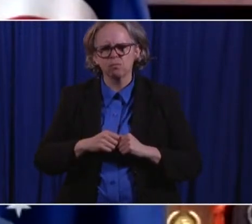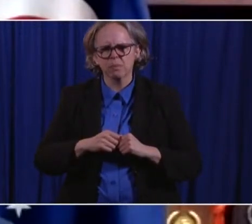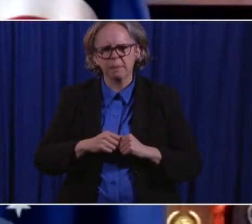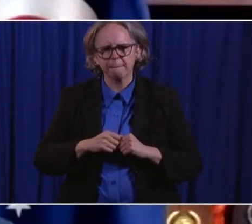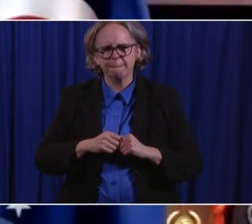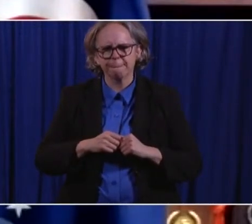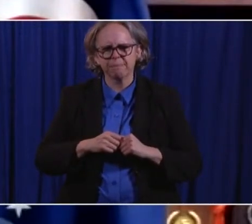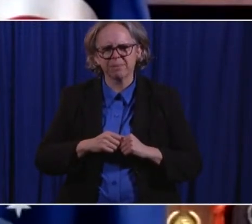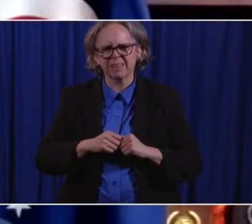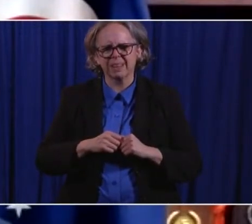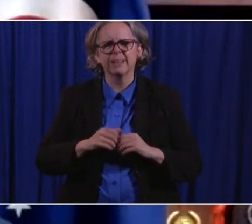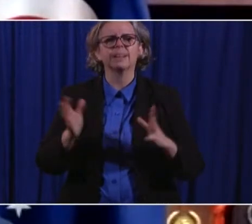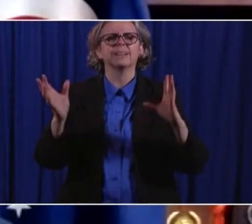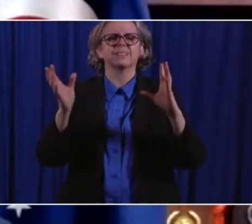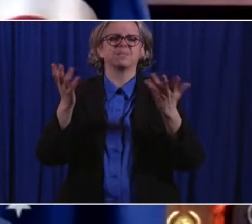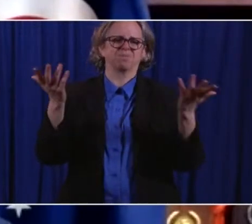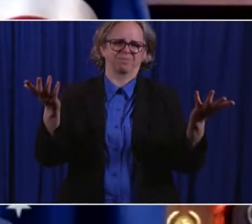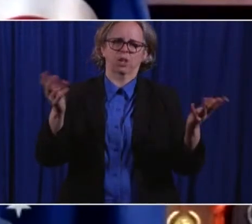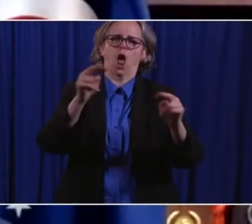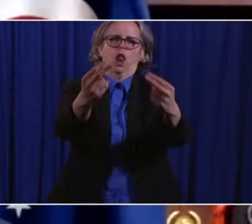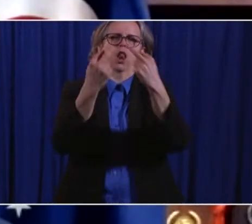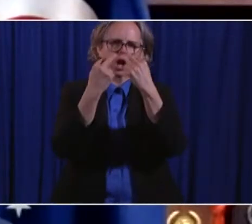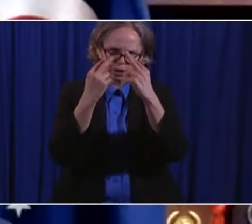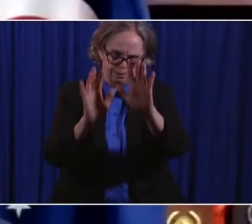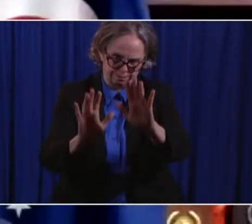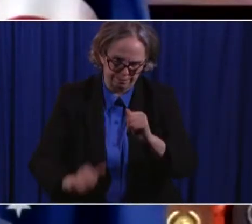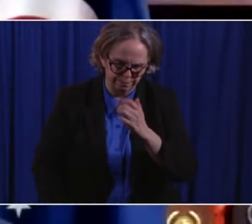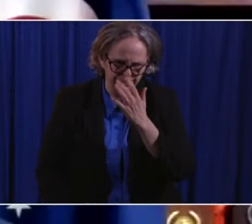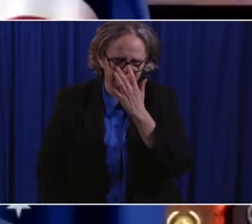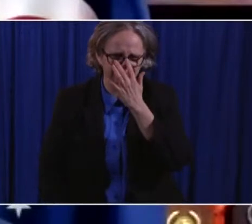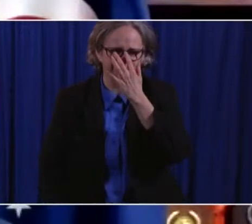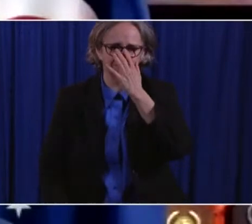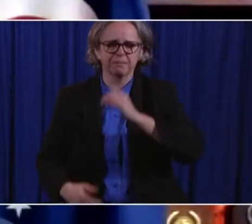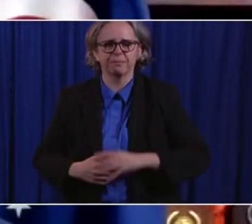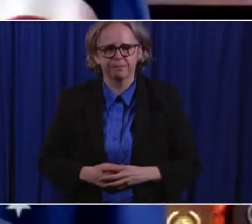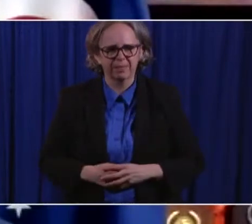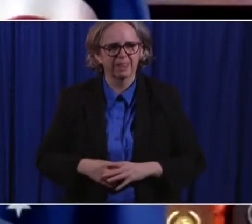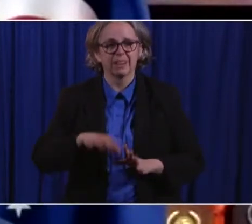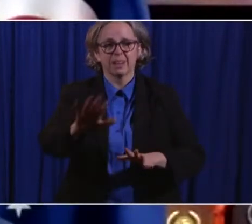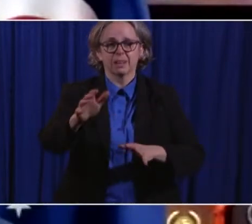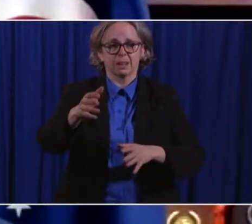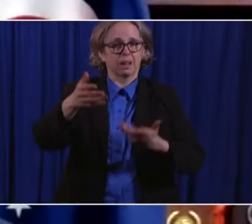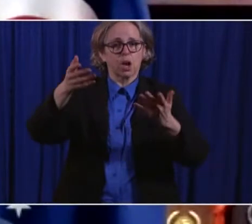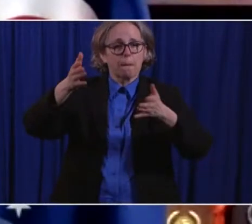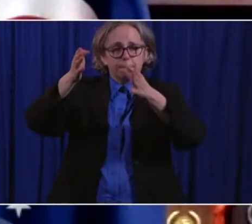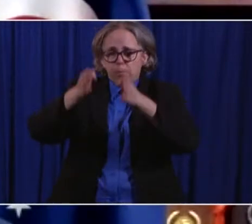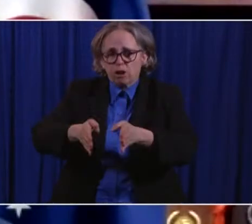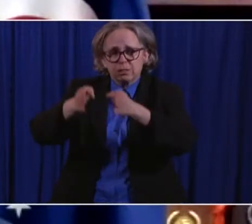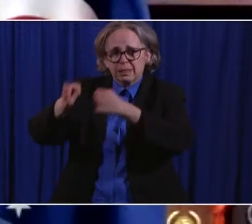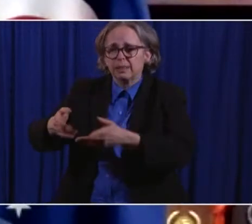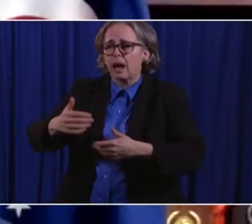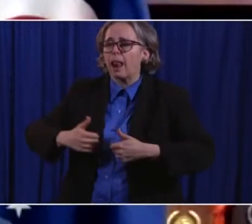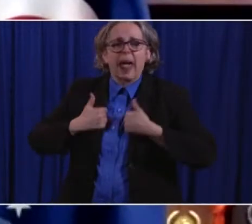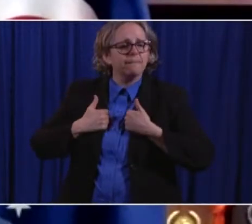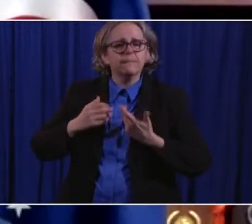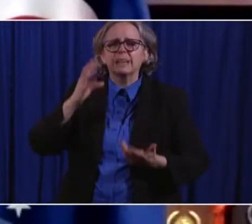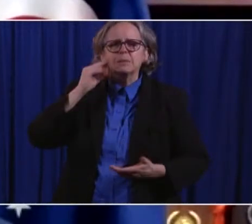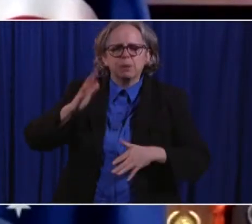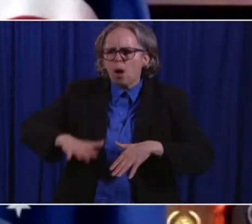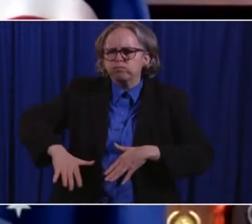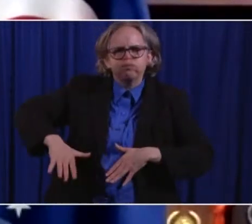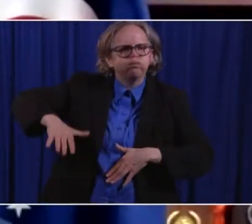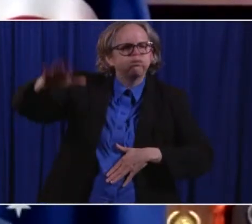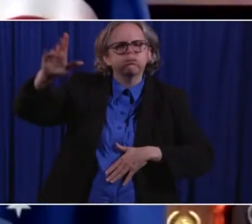that said, look, we all experience life as individuals, not as a group. And we have to respect everybody's